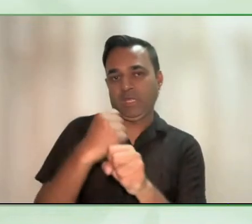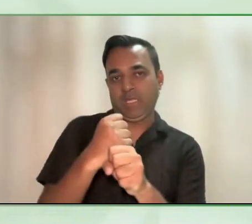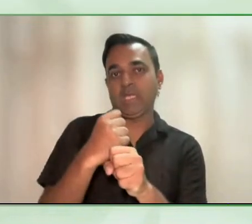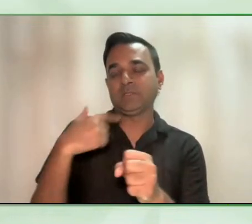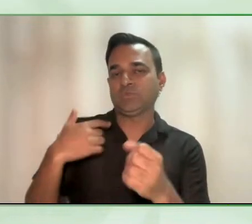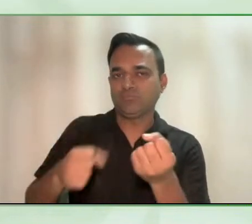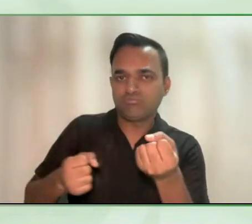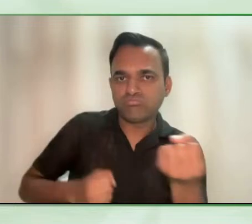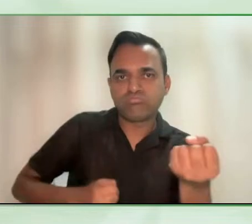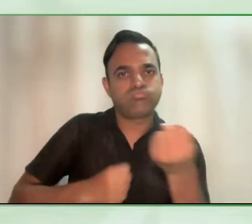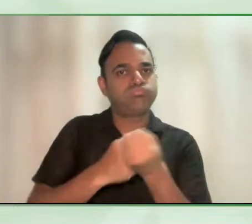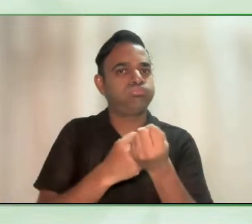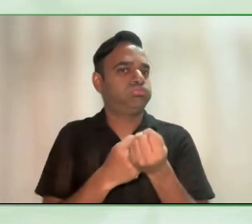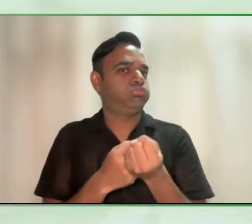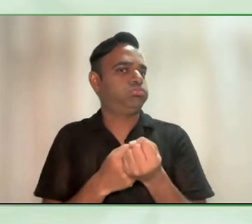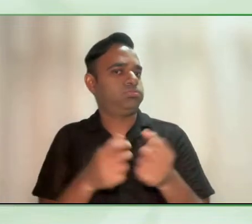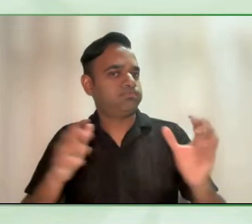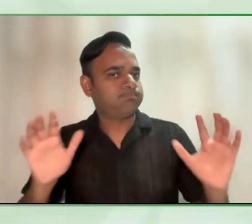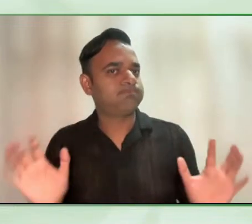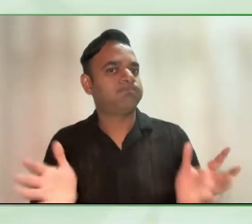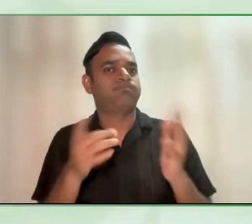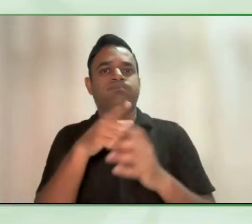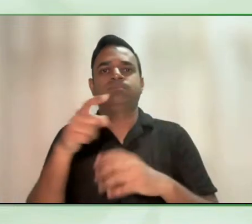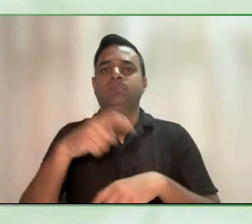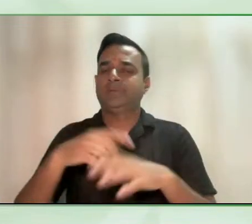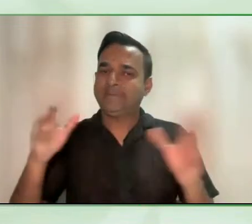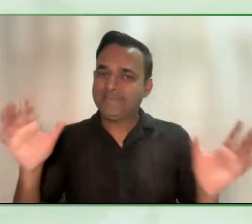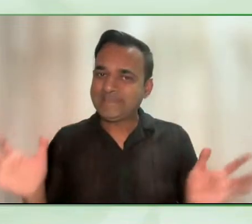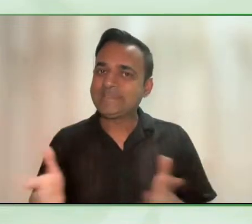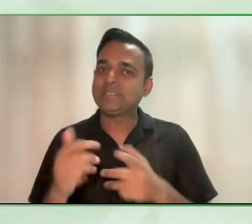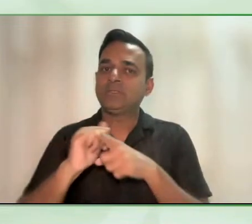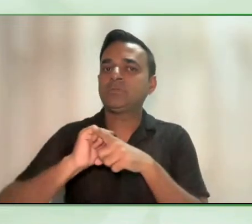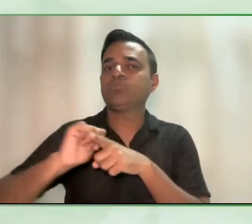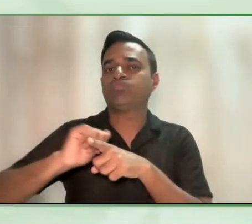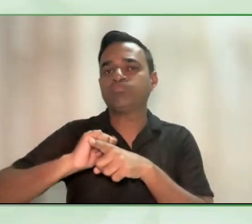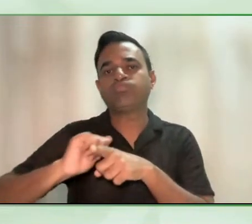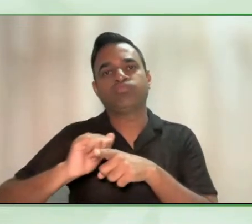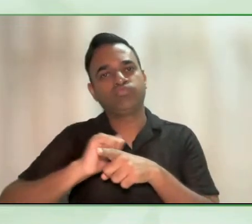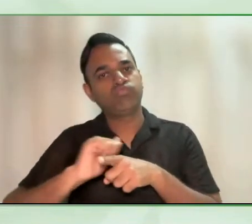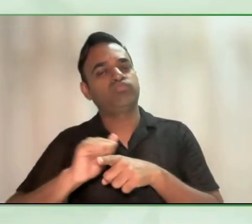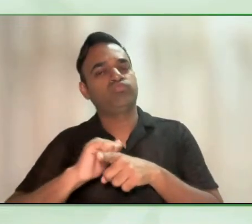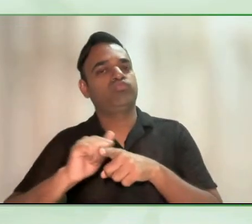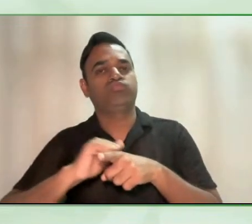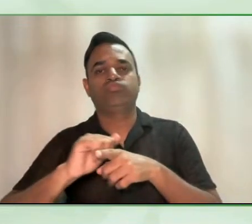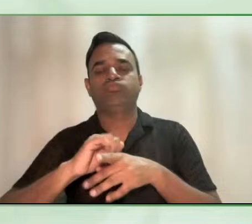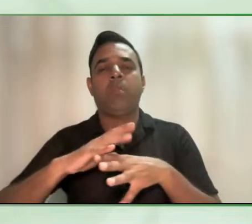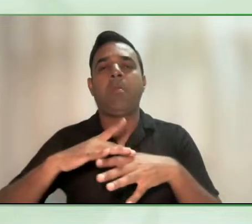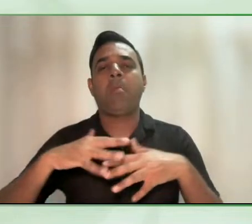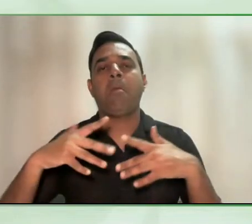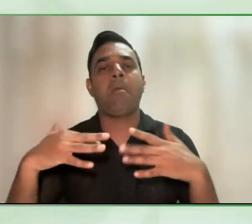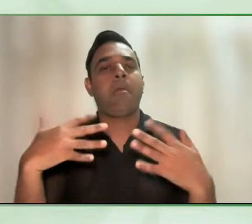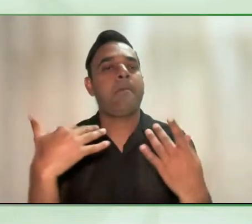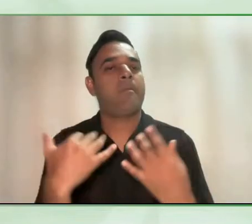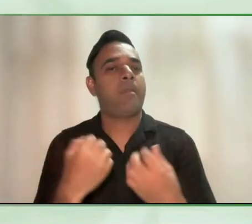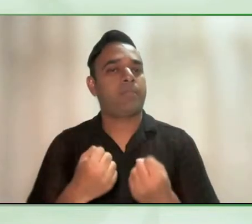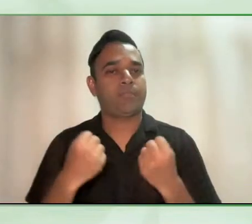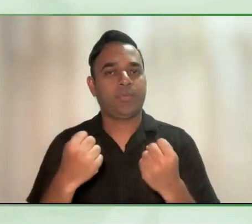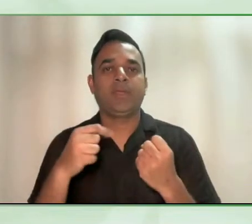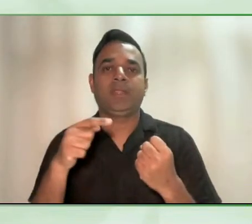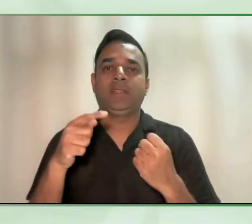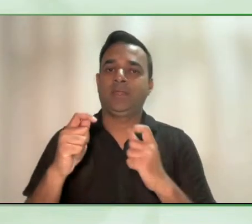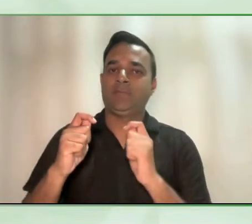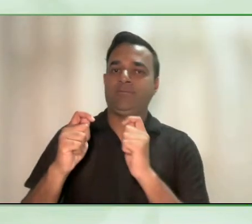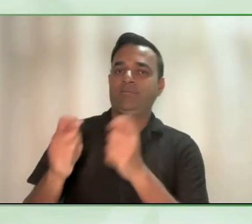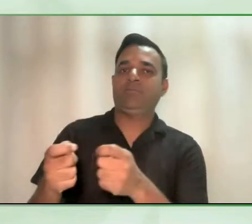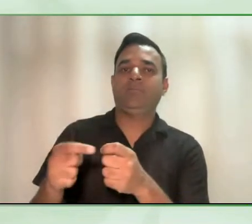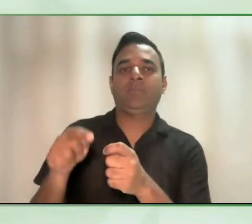with them, working with them, and how they want to be represented in the arts sector. And we're also then working in the